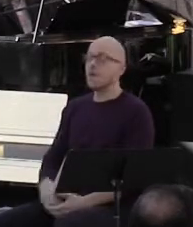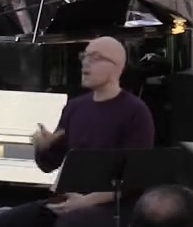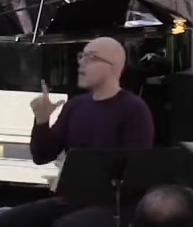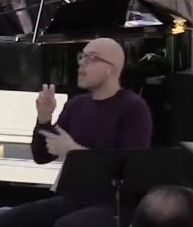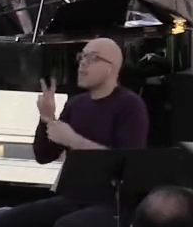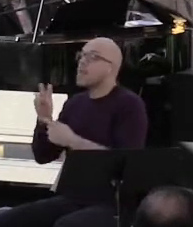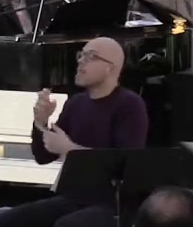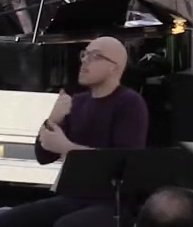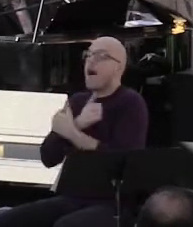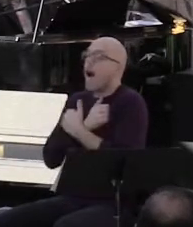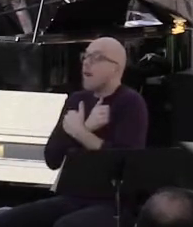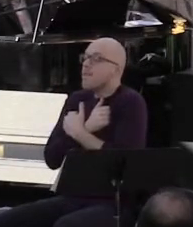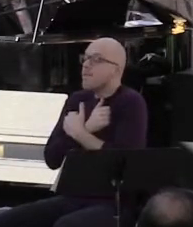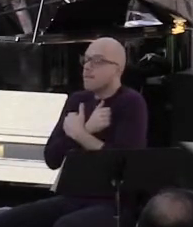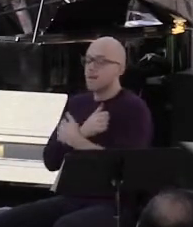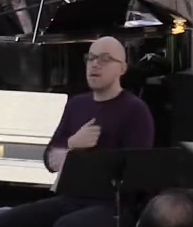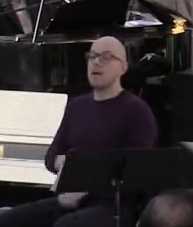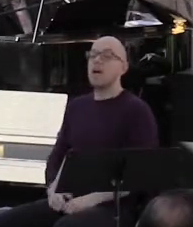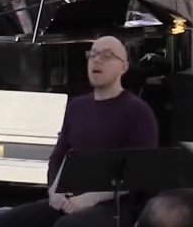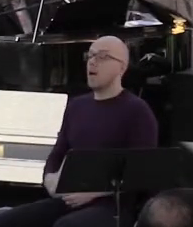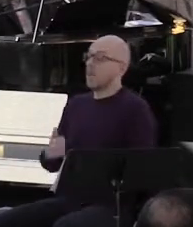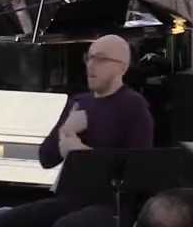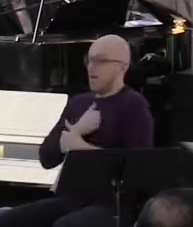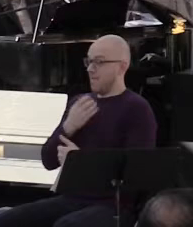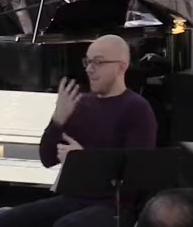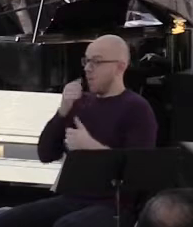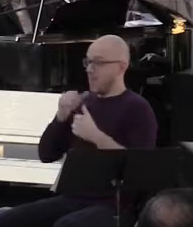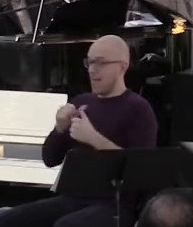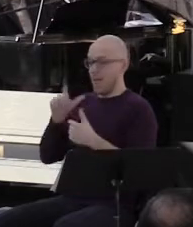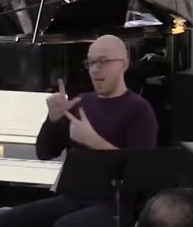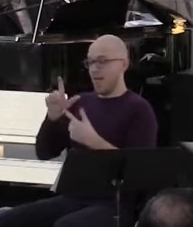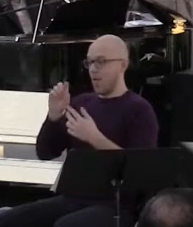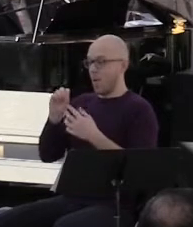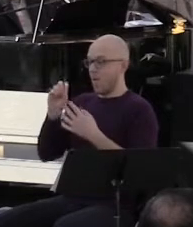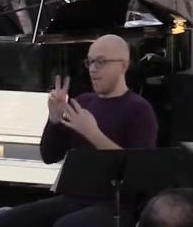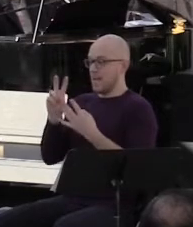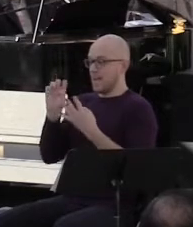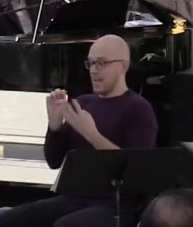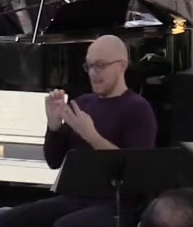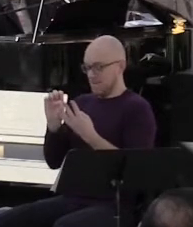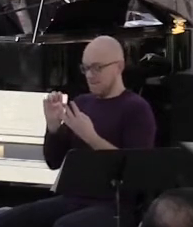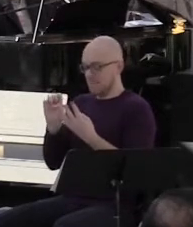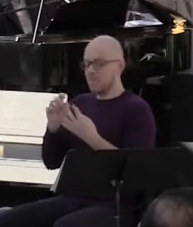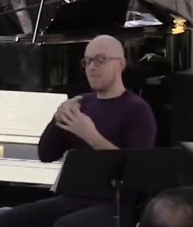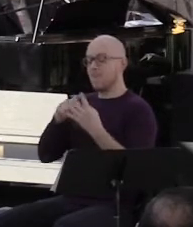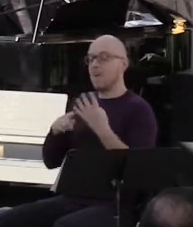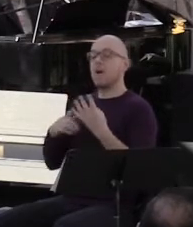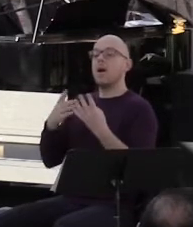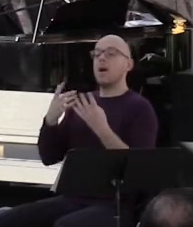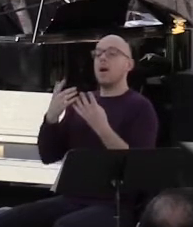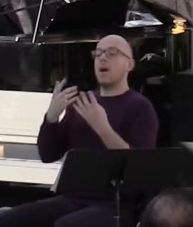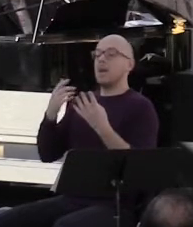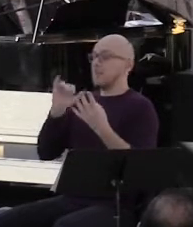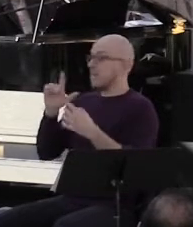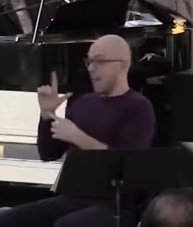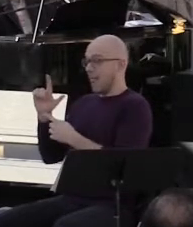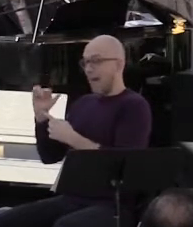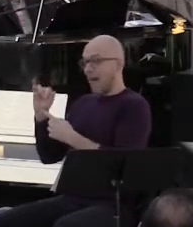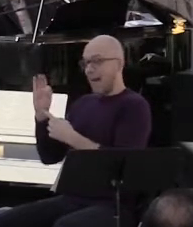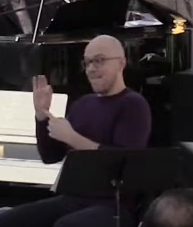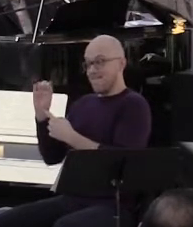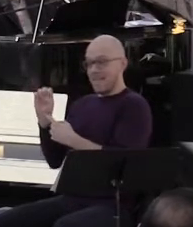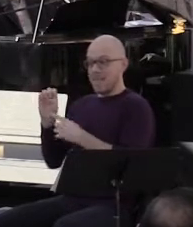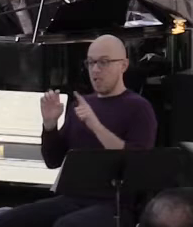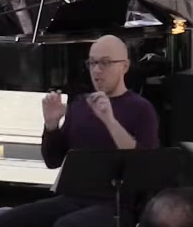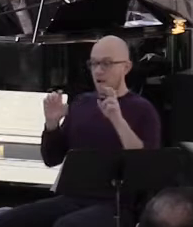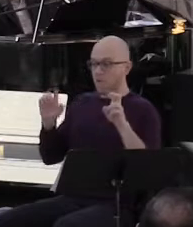Love. Love being a four-letter word, Love being a four-letter word such as life. Both